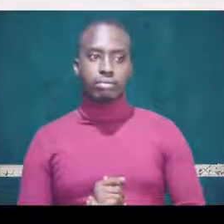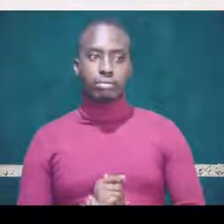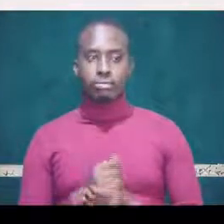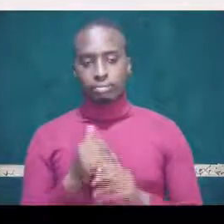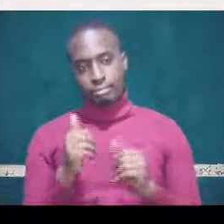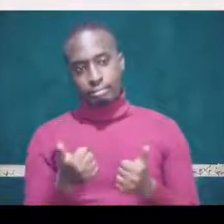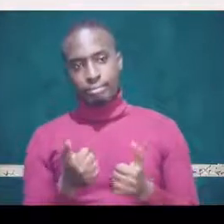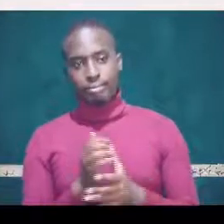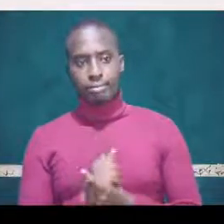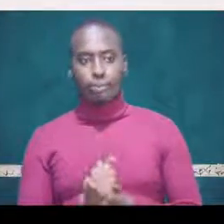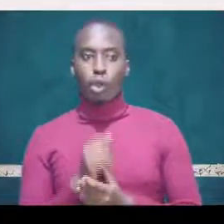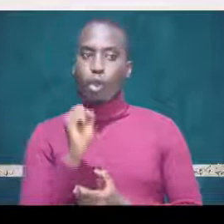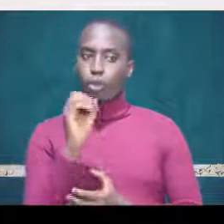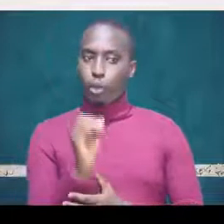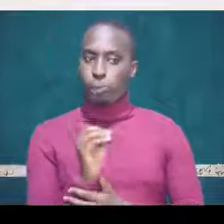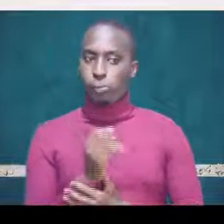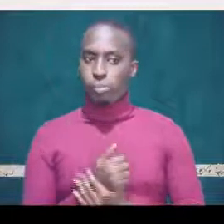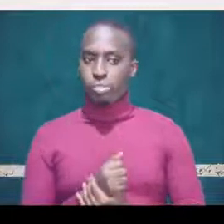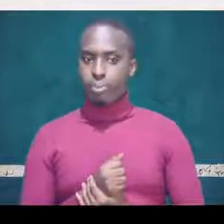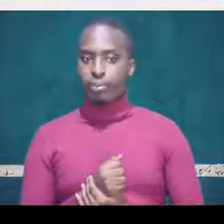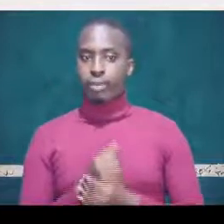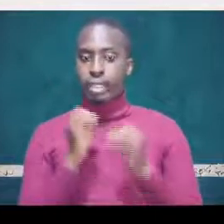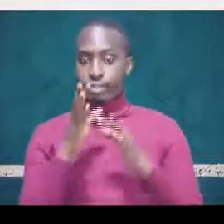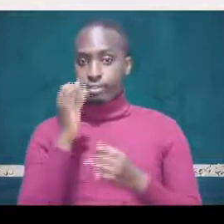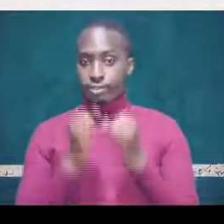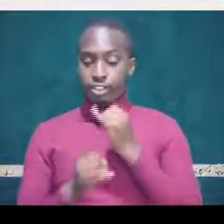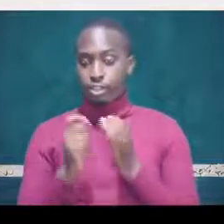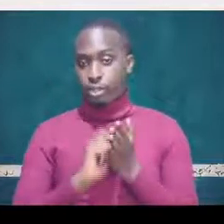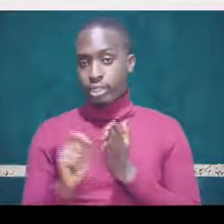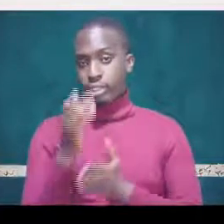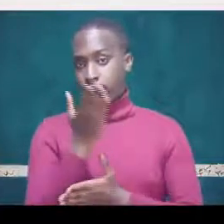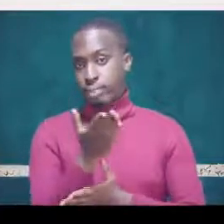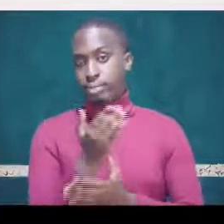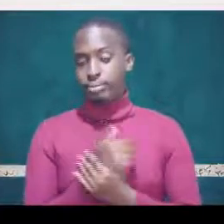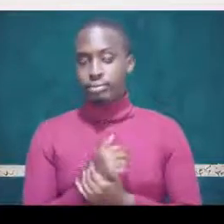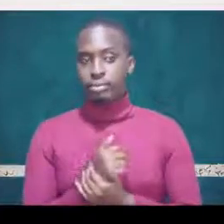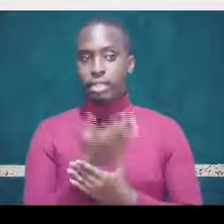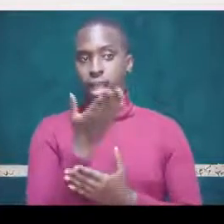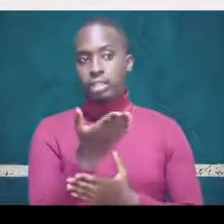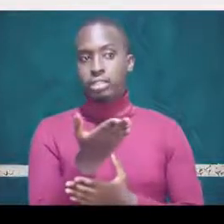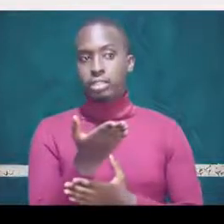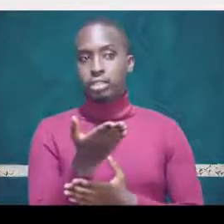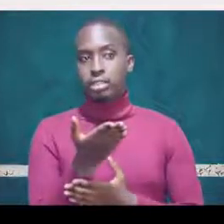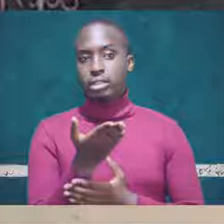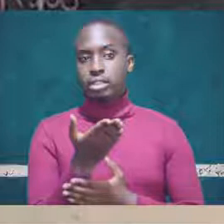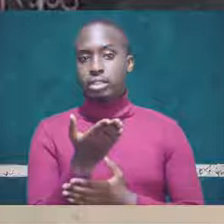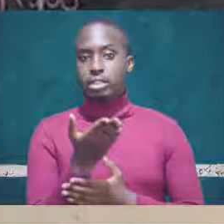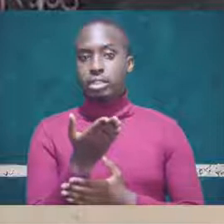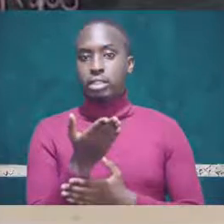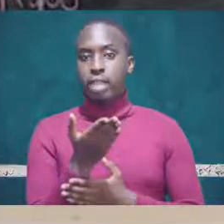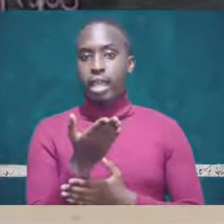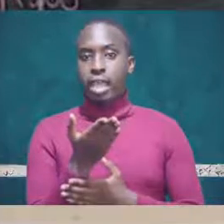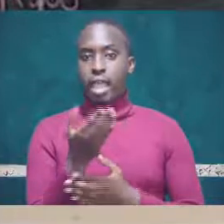Right. So, as you finish writing that, there are some trial